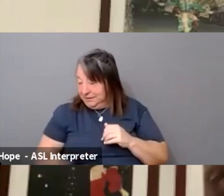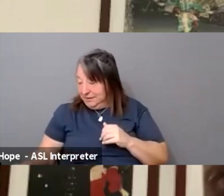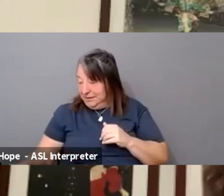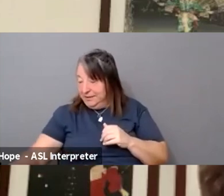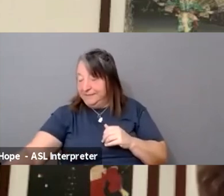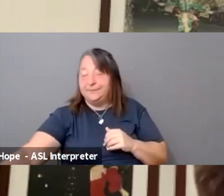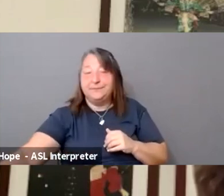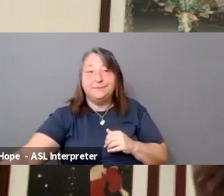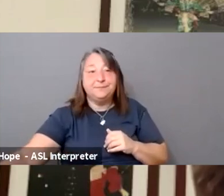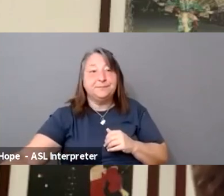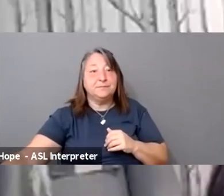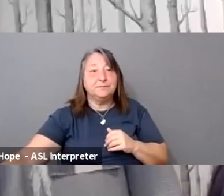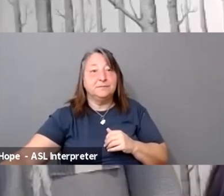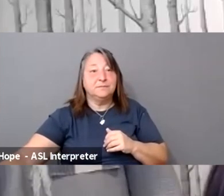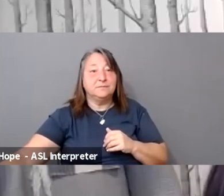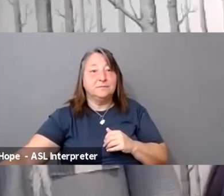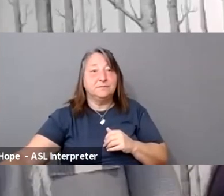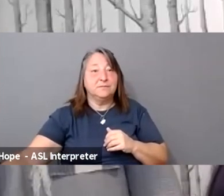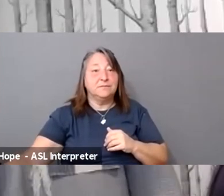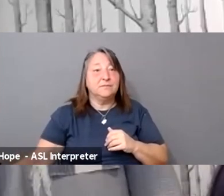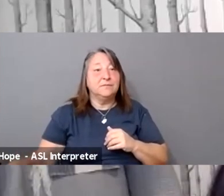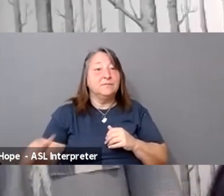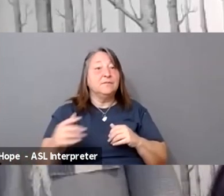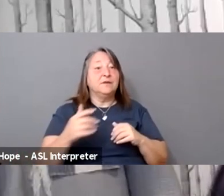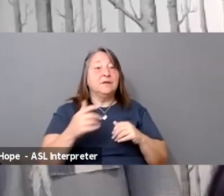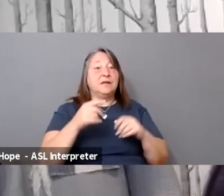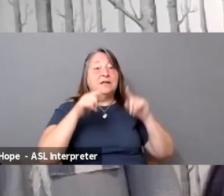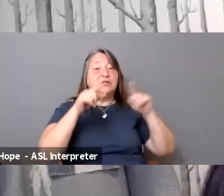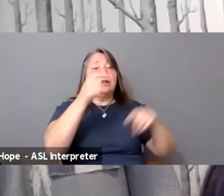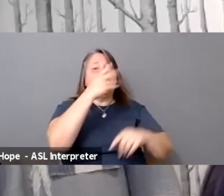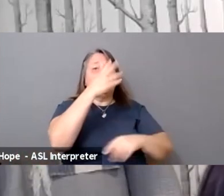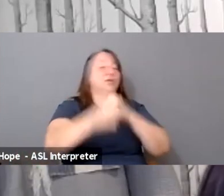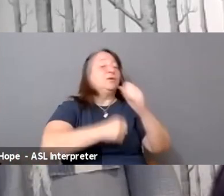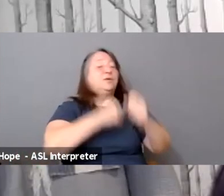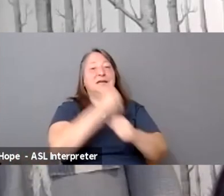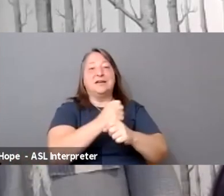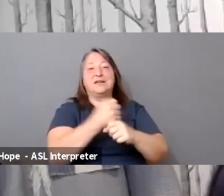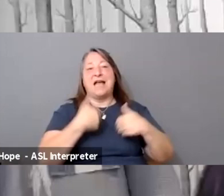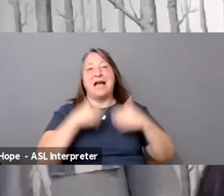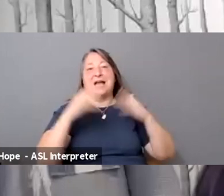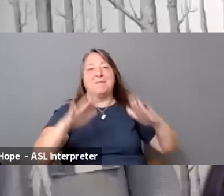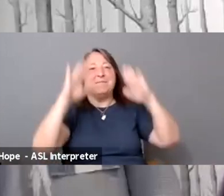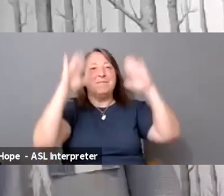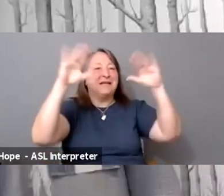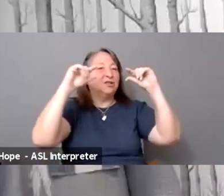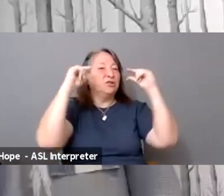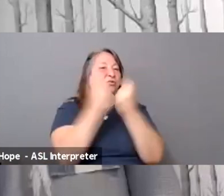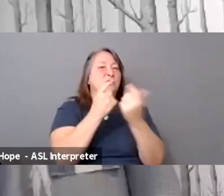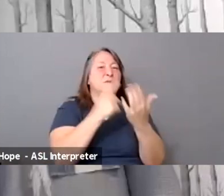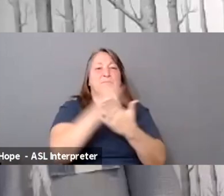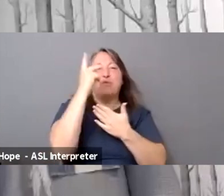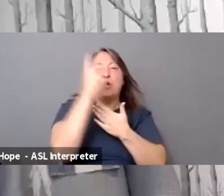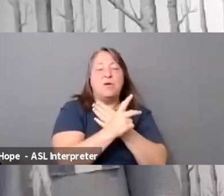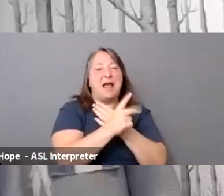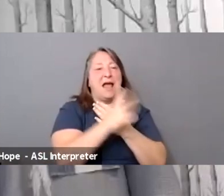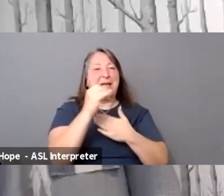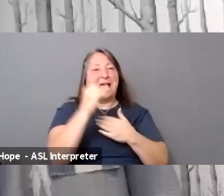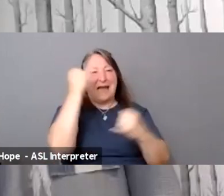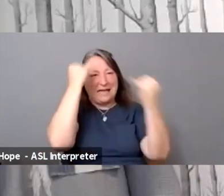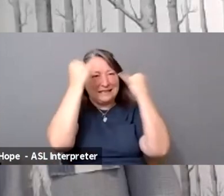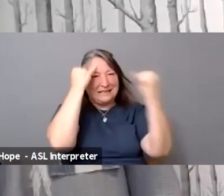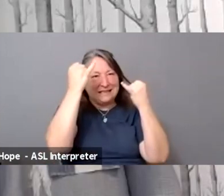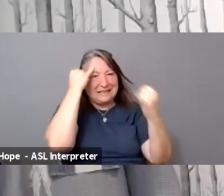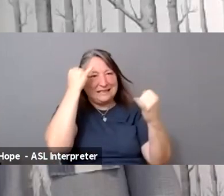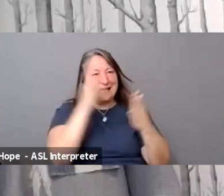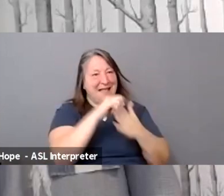had basically in a few short years, an amazing group of programs and initiatives that have been built up by the team over